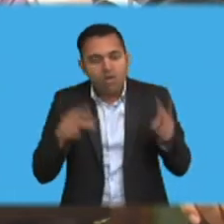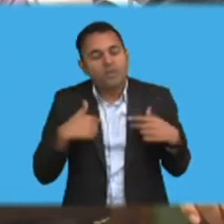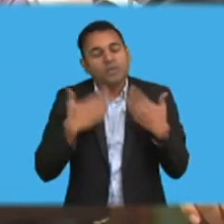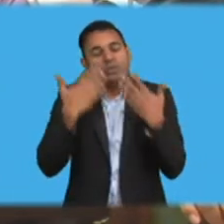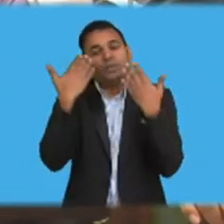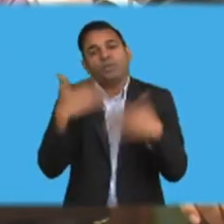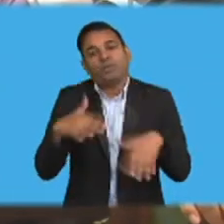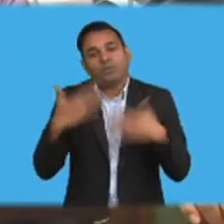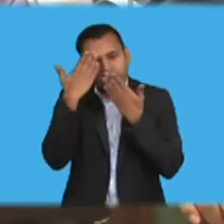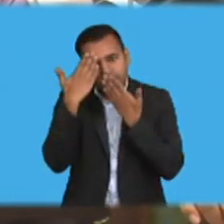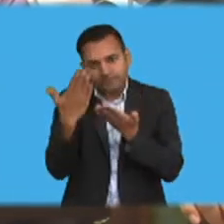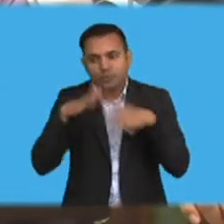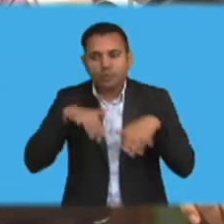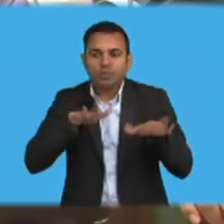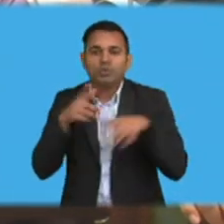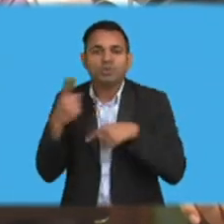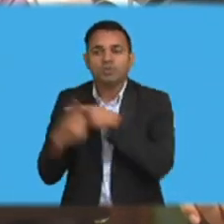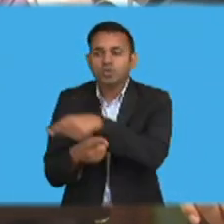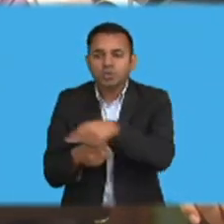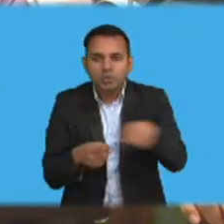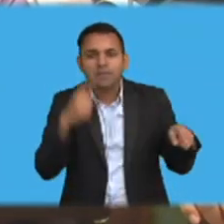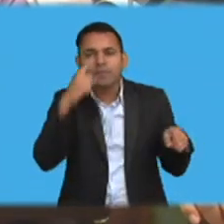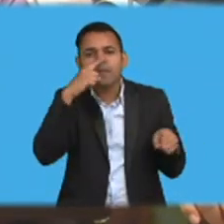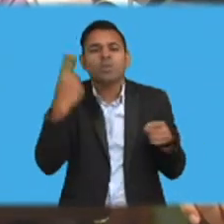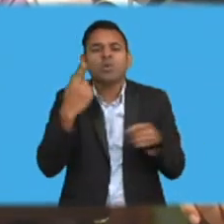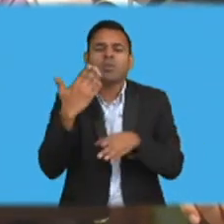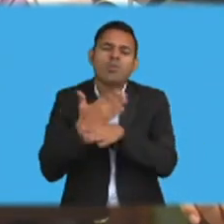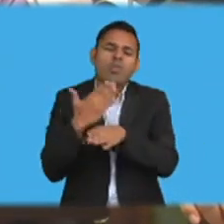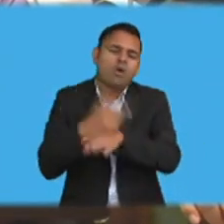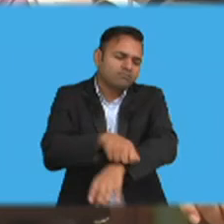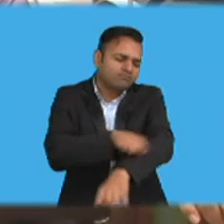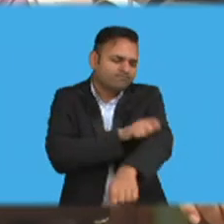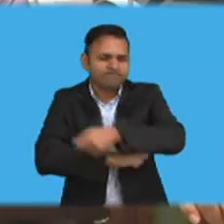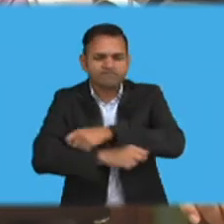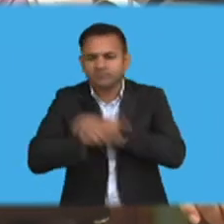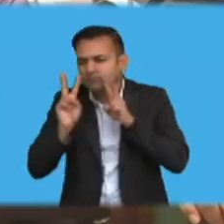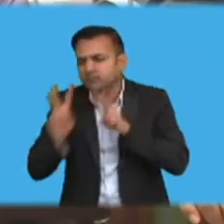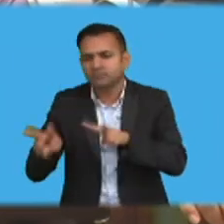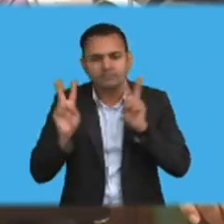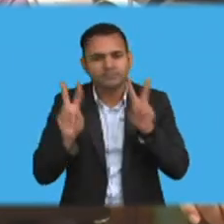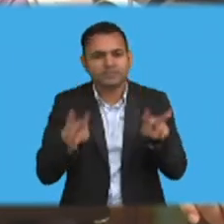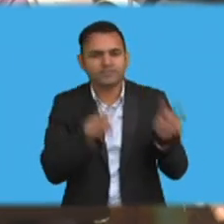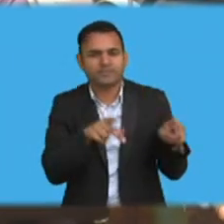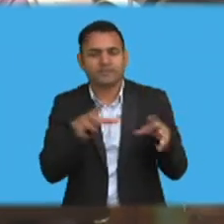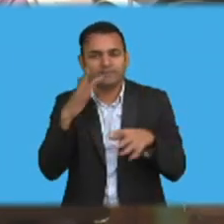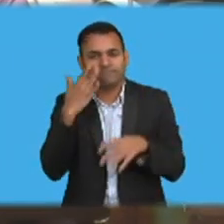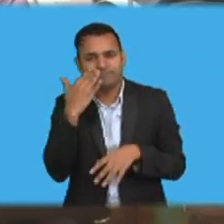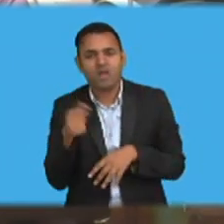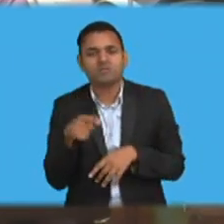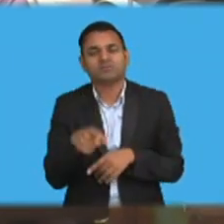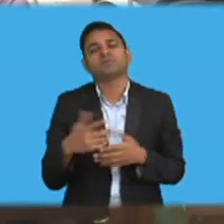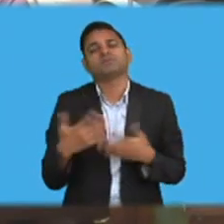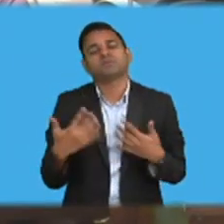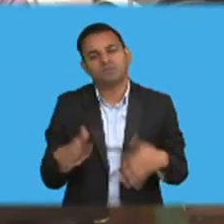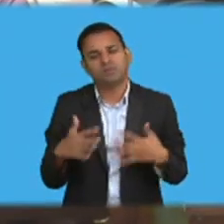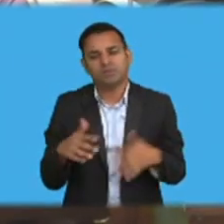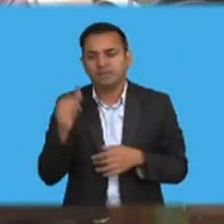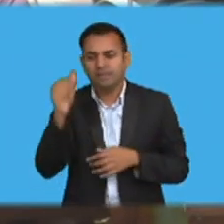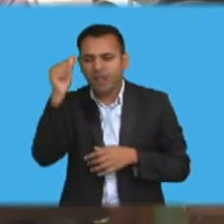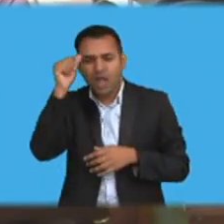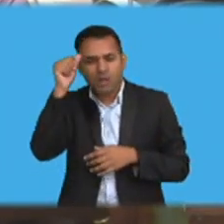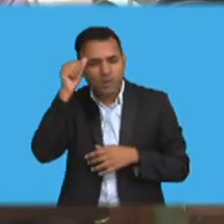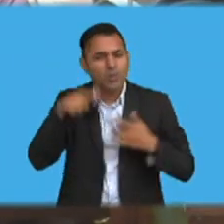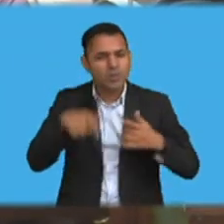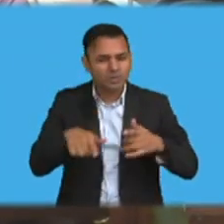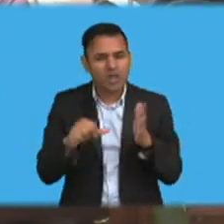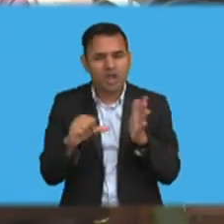their perseverance despite the adverse weather conditions and the rugged terrain that they had to deal with. Madam Speaker,